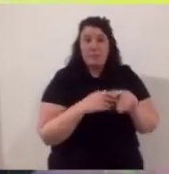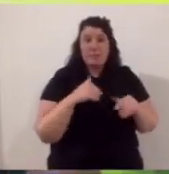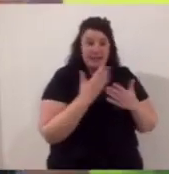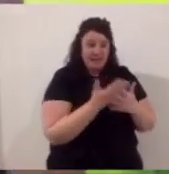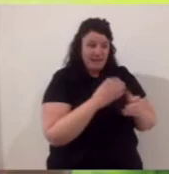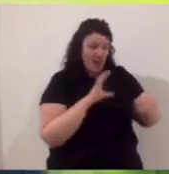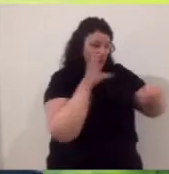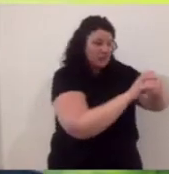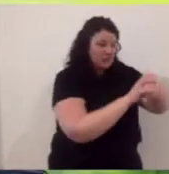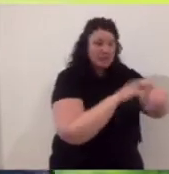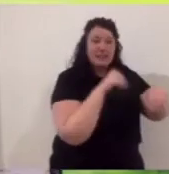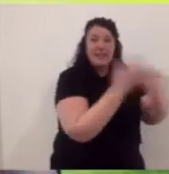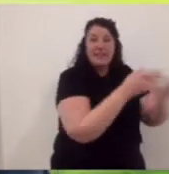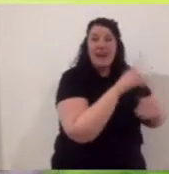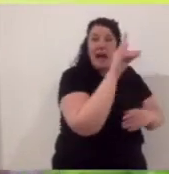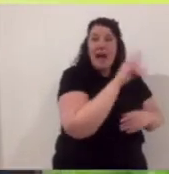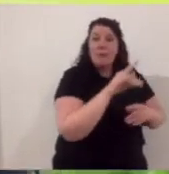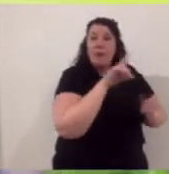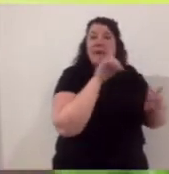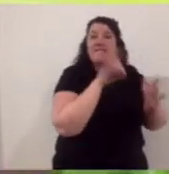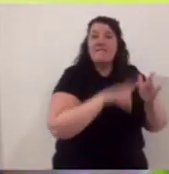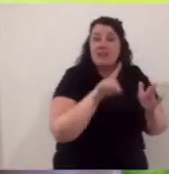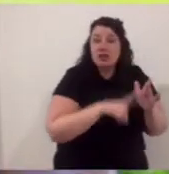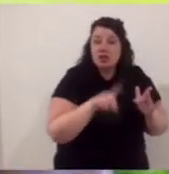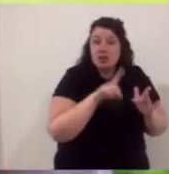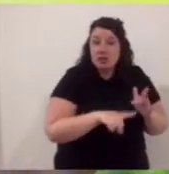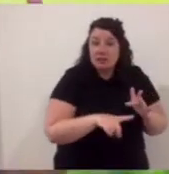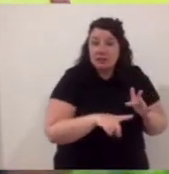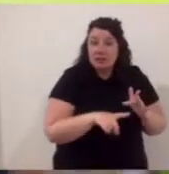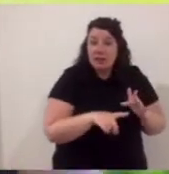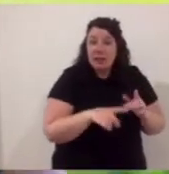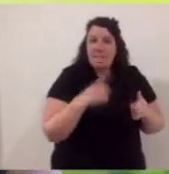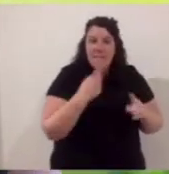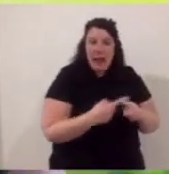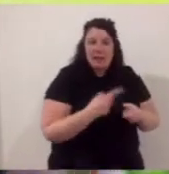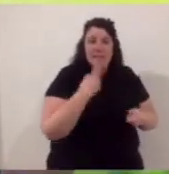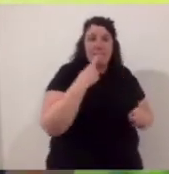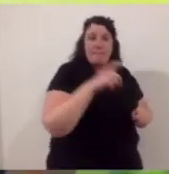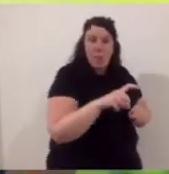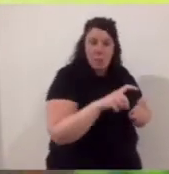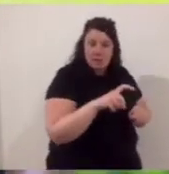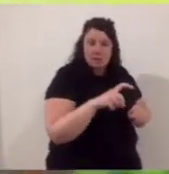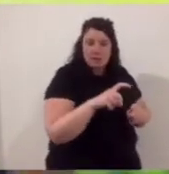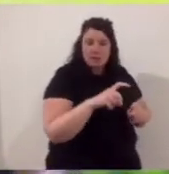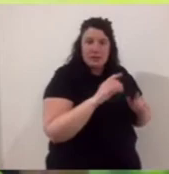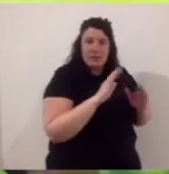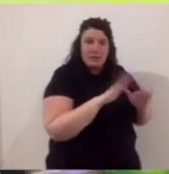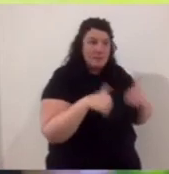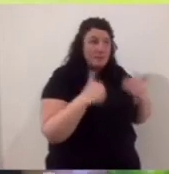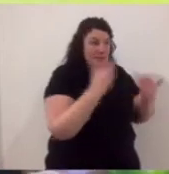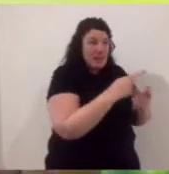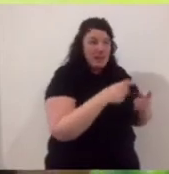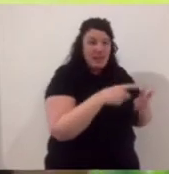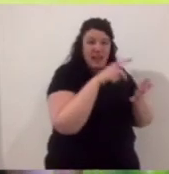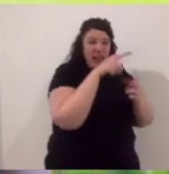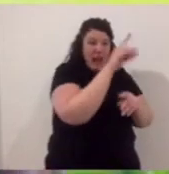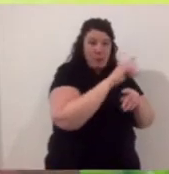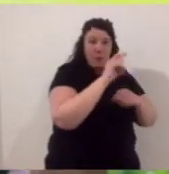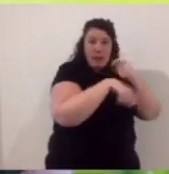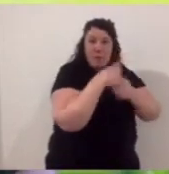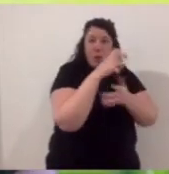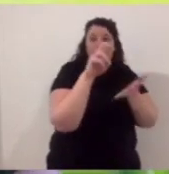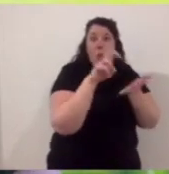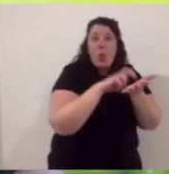mouth, and that bacteria begins to cause an infection. Now, at the same time, that really mild and primitive venom is